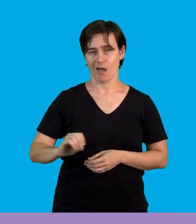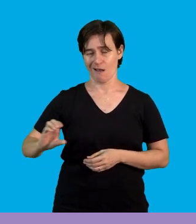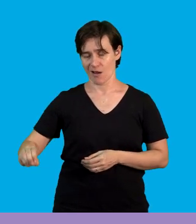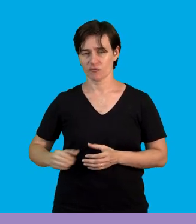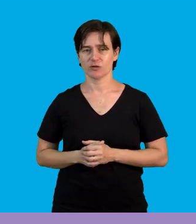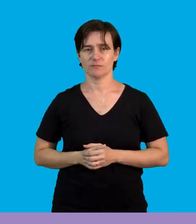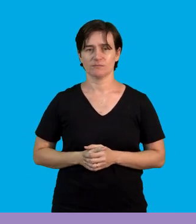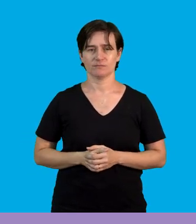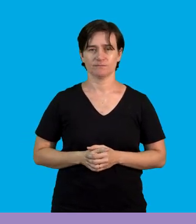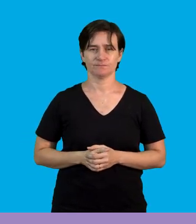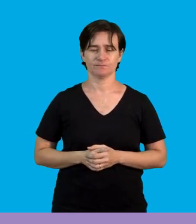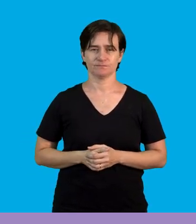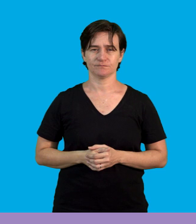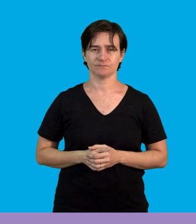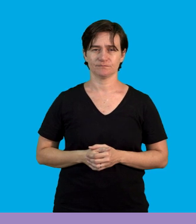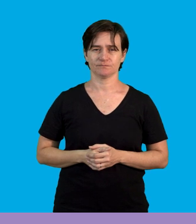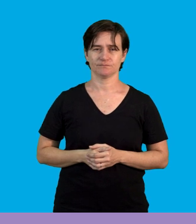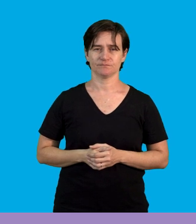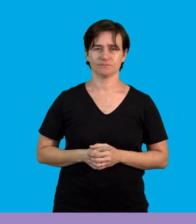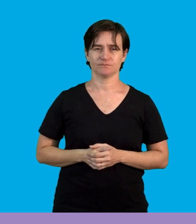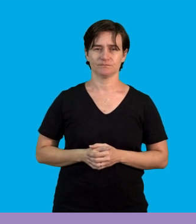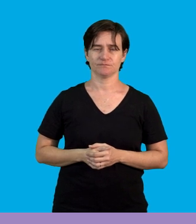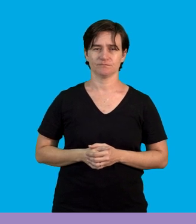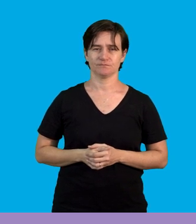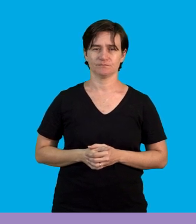divided by 100. Let's do that.